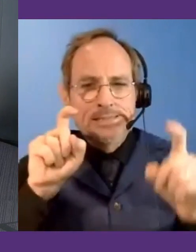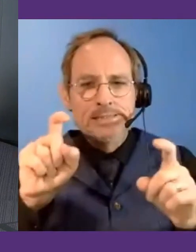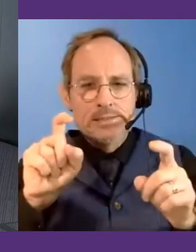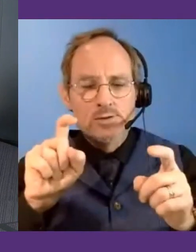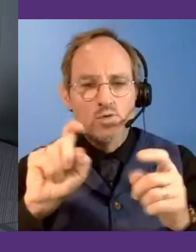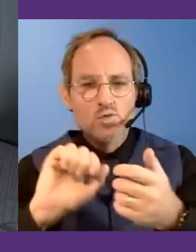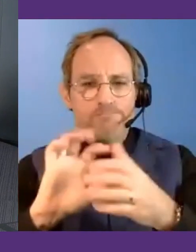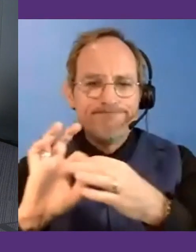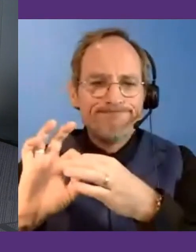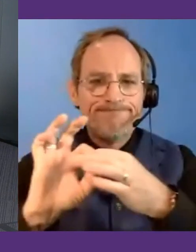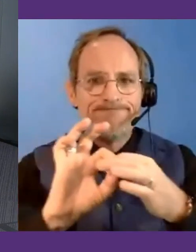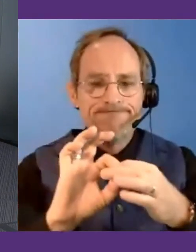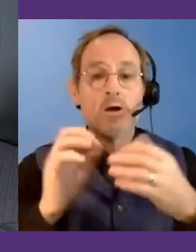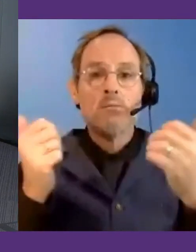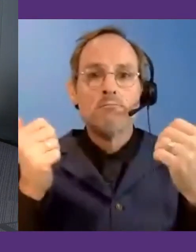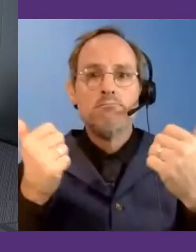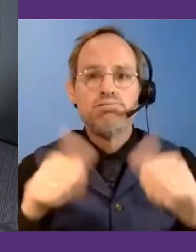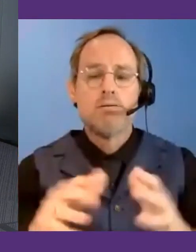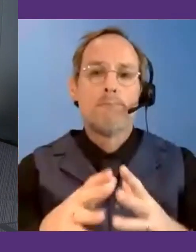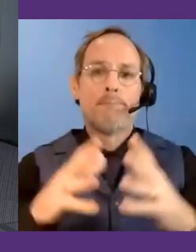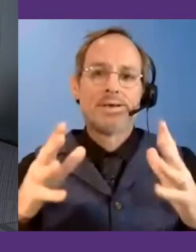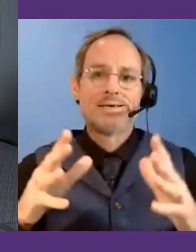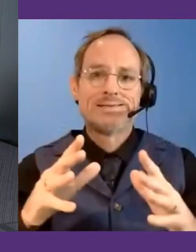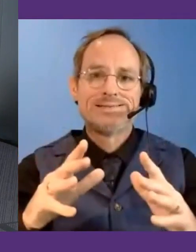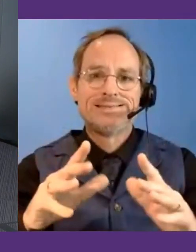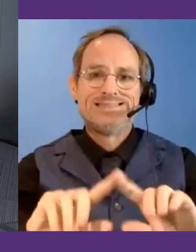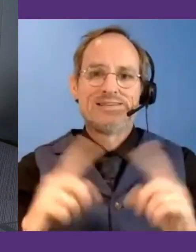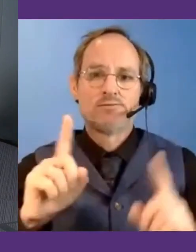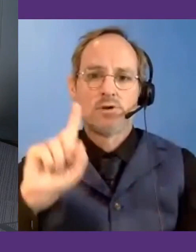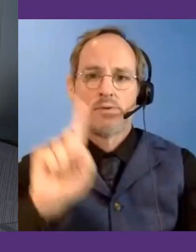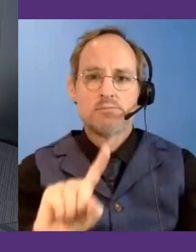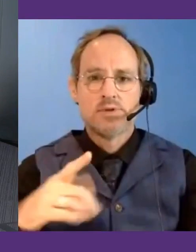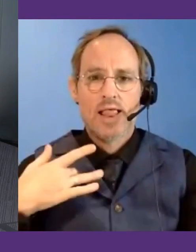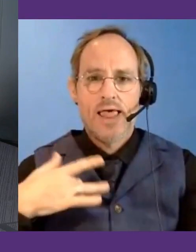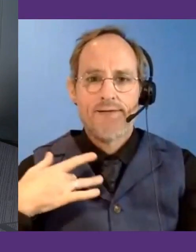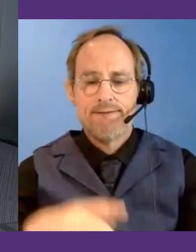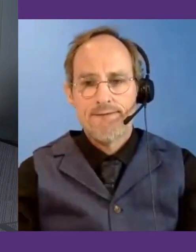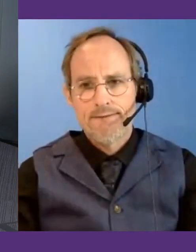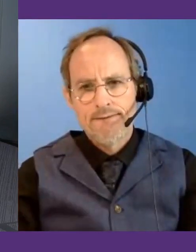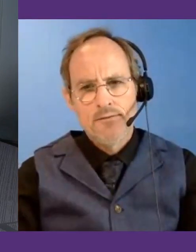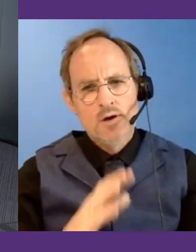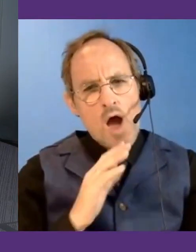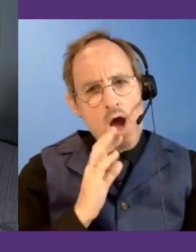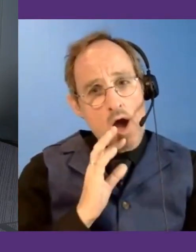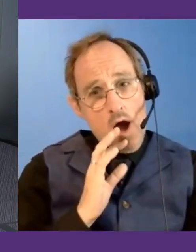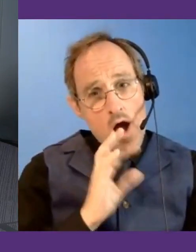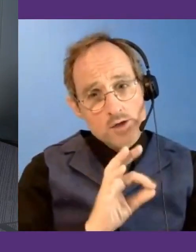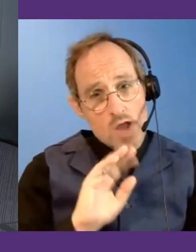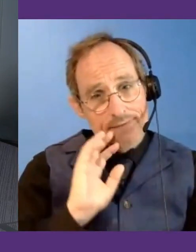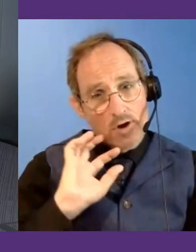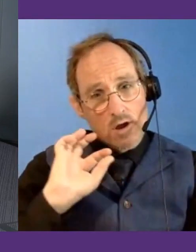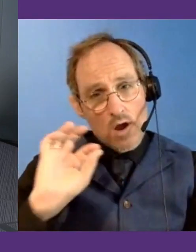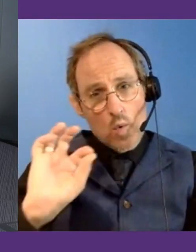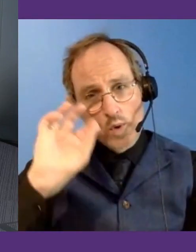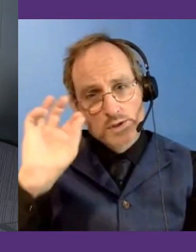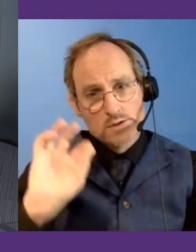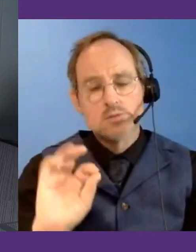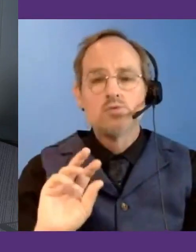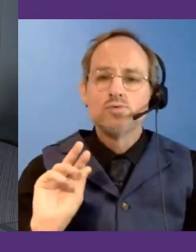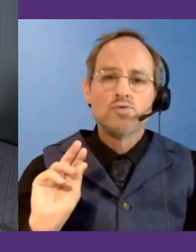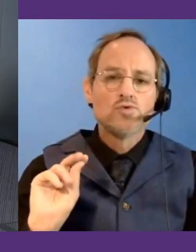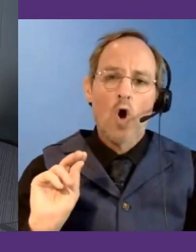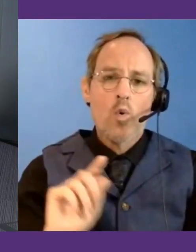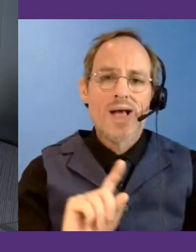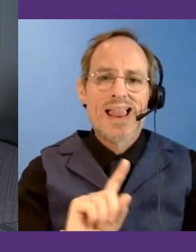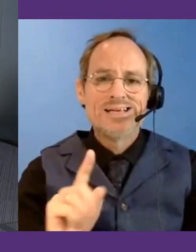difference. Did you have any questions? No, I think that's fantastic. We've got a lunch and learn session about the project to delve deeper into the